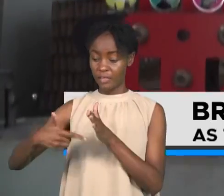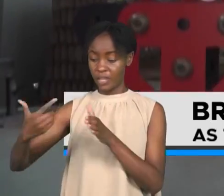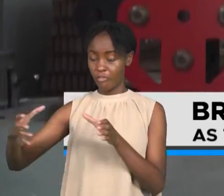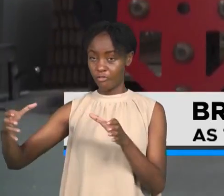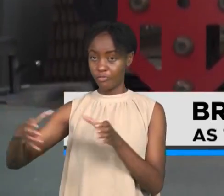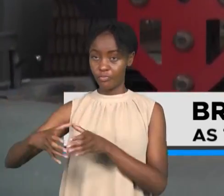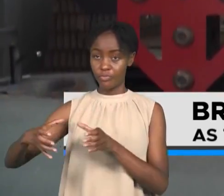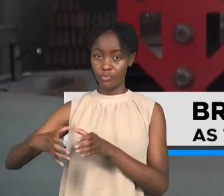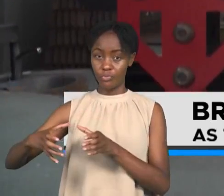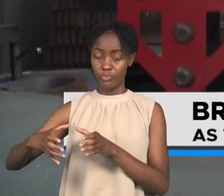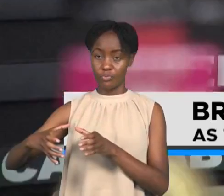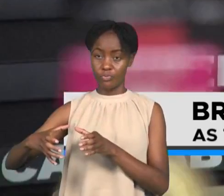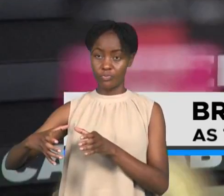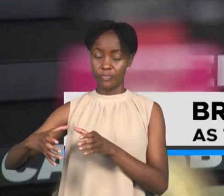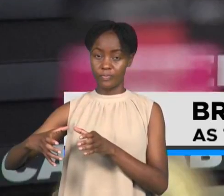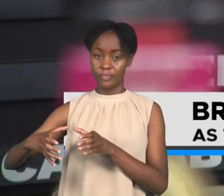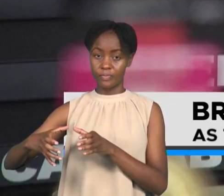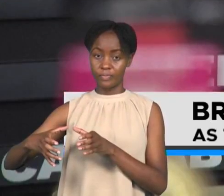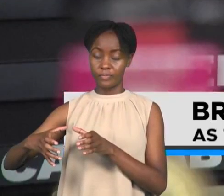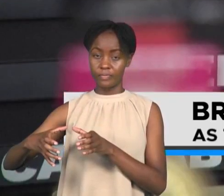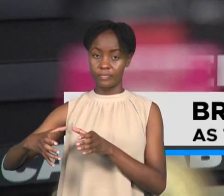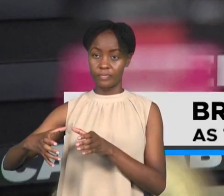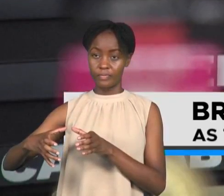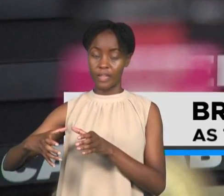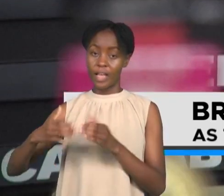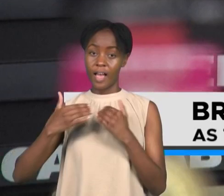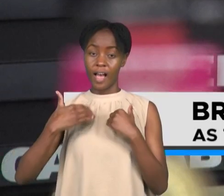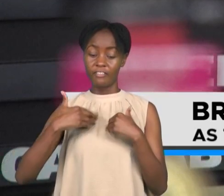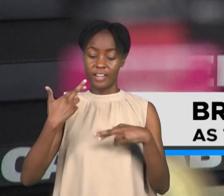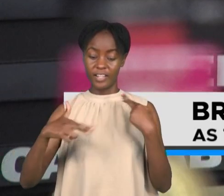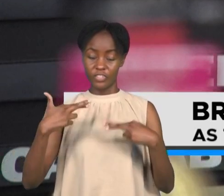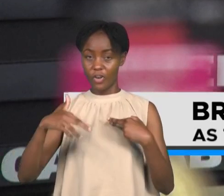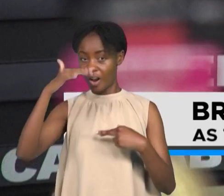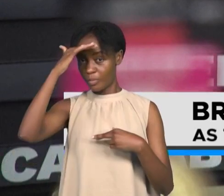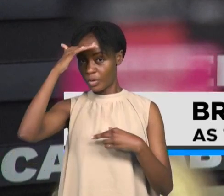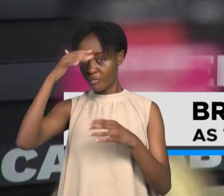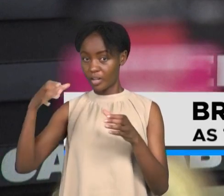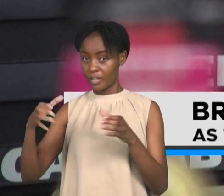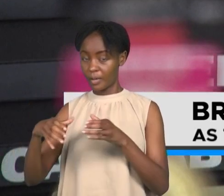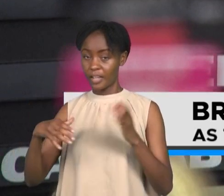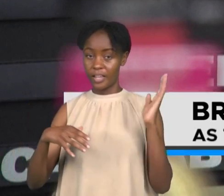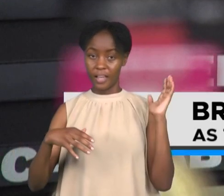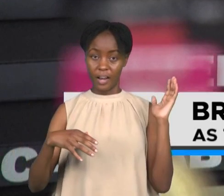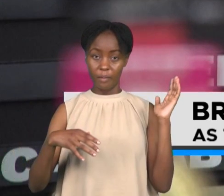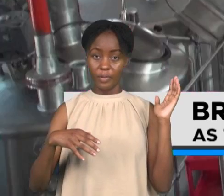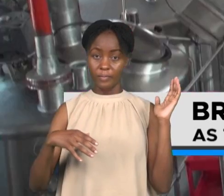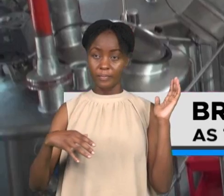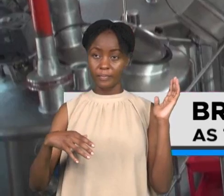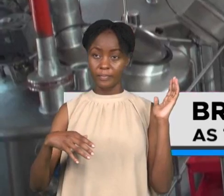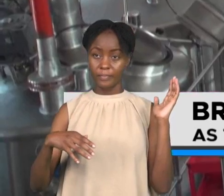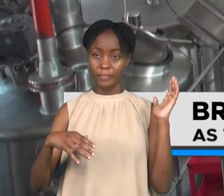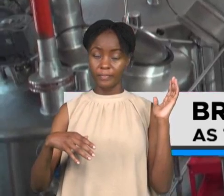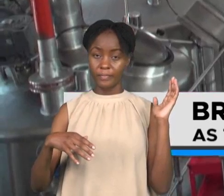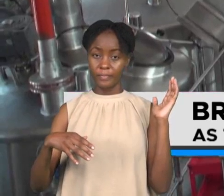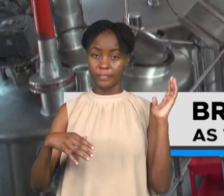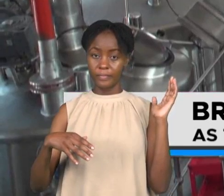trendy space at the same time microbrewery, bar and restaurant in the centrified district of Newtown in the center of the economic